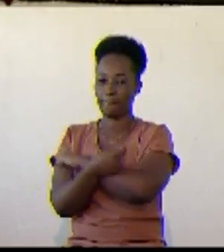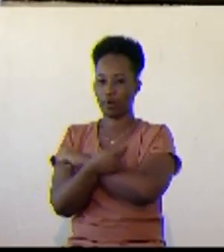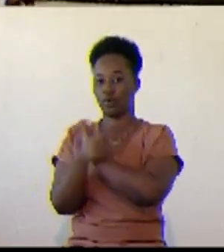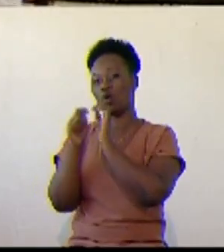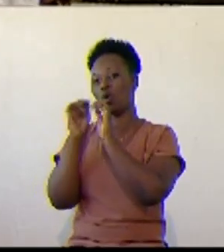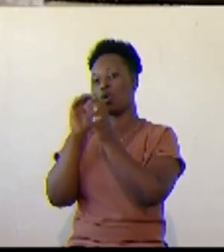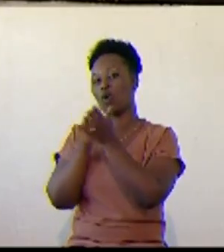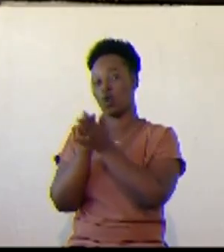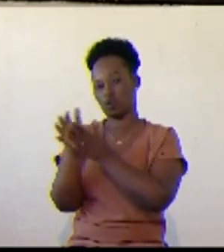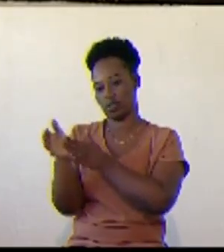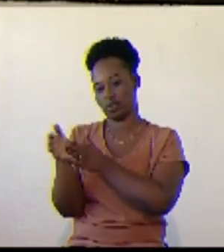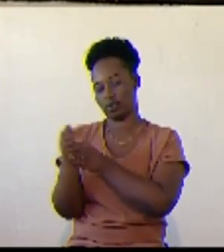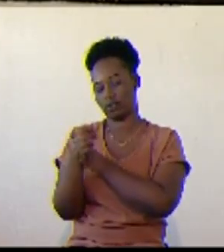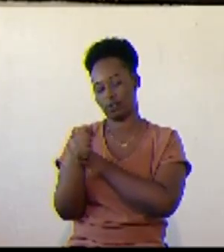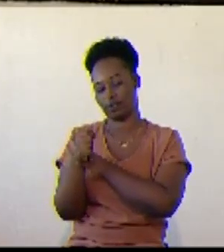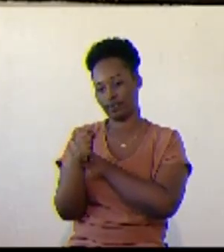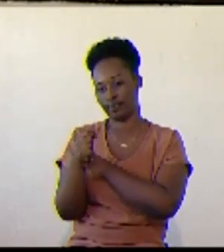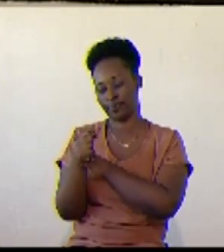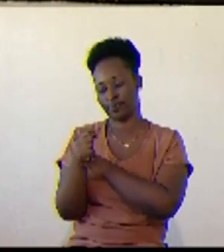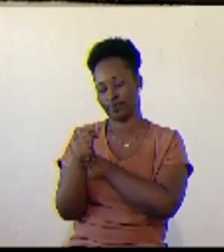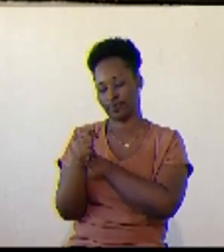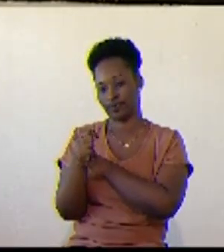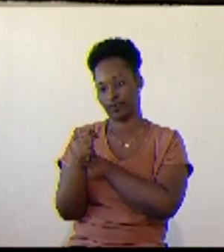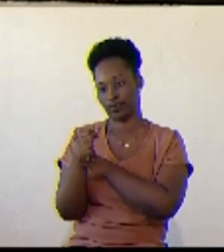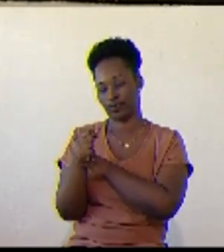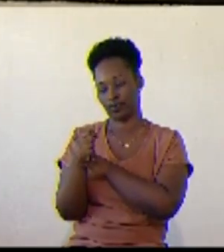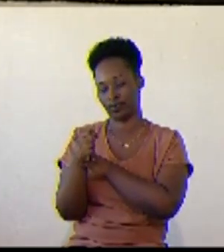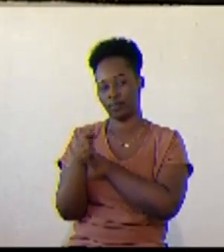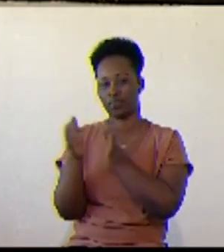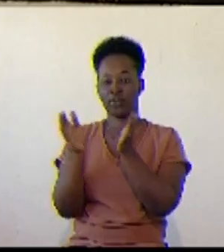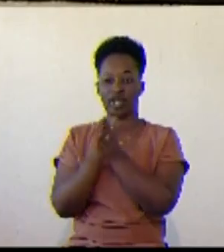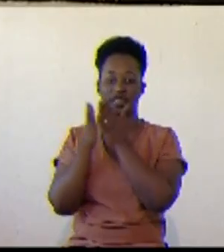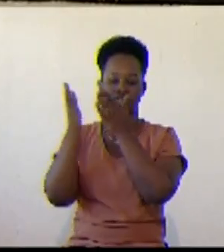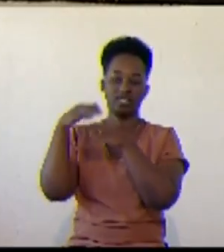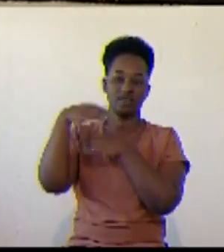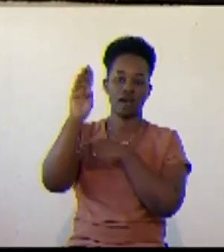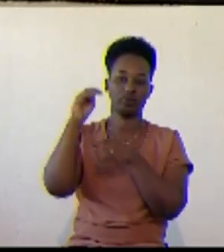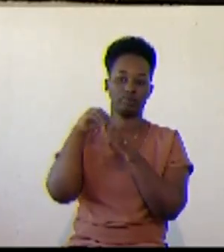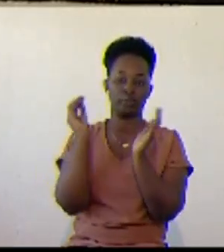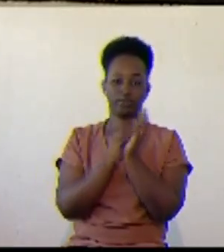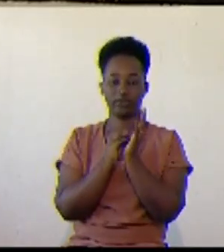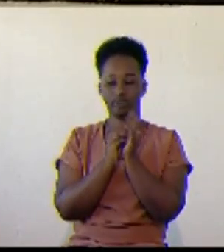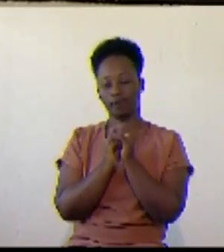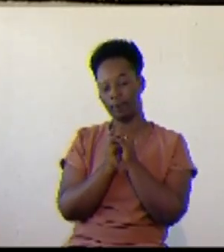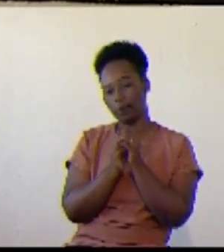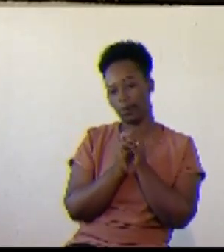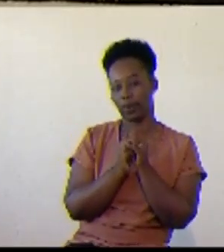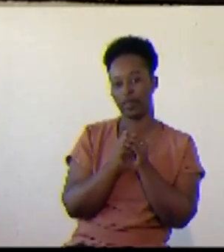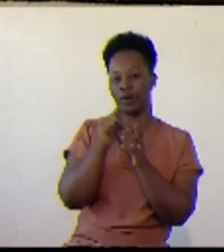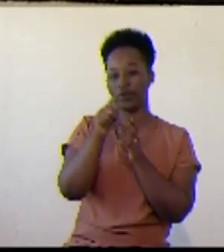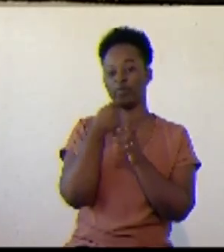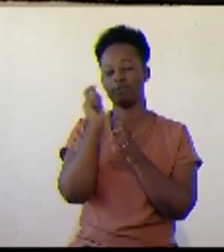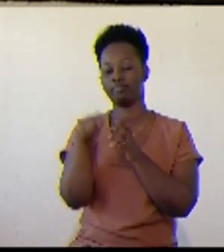Total costs is equal to fixed costs plus variable costs. You know that one. And this is output still. So you have